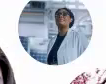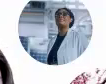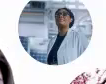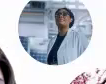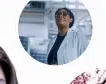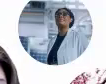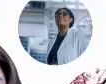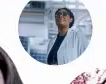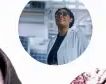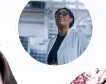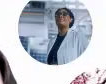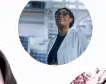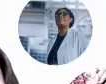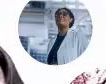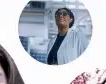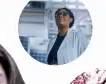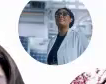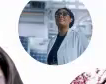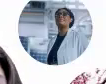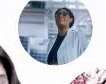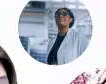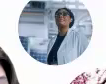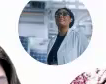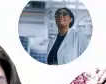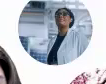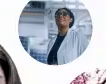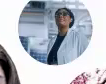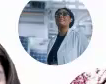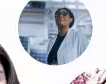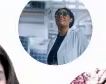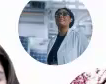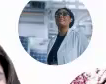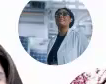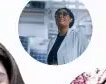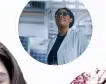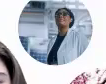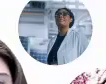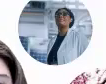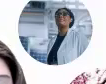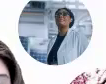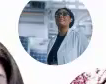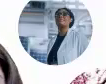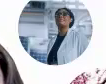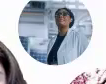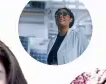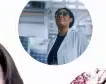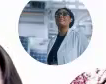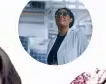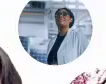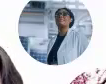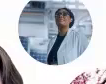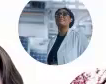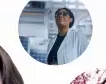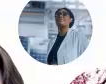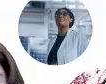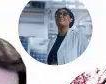support S-STEM scholars throughout the country. Thank everybody for participating today. Just a reminder for you all